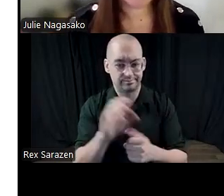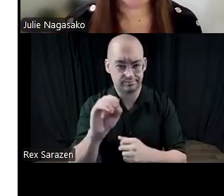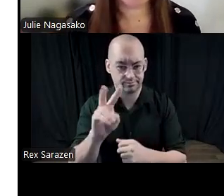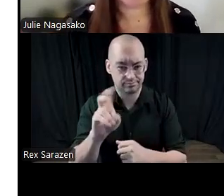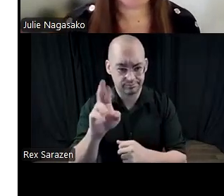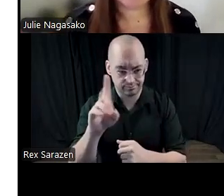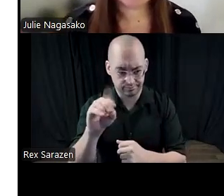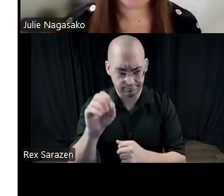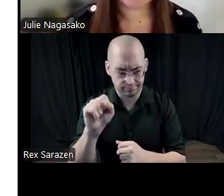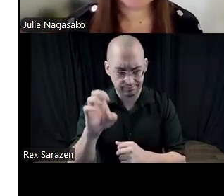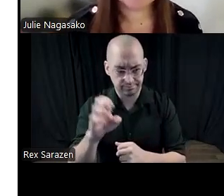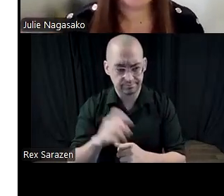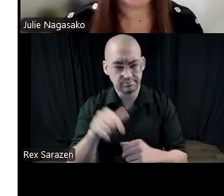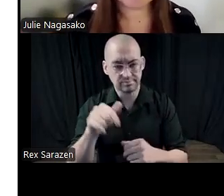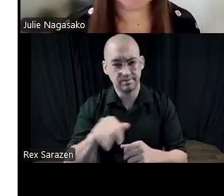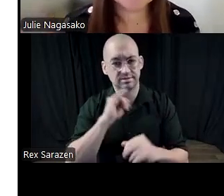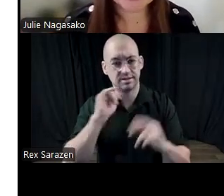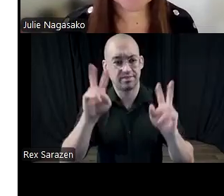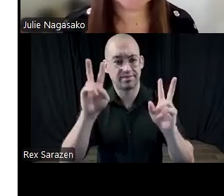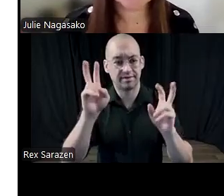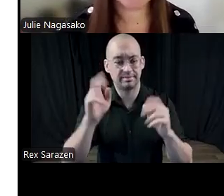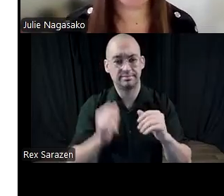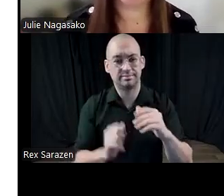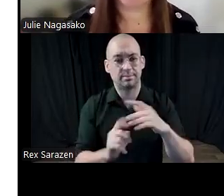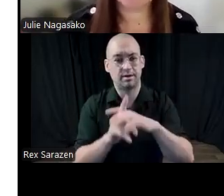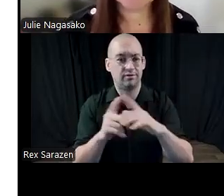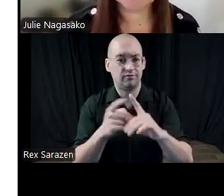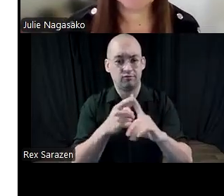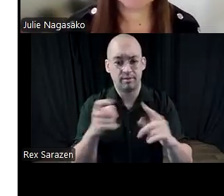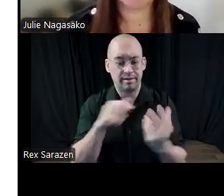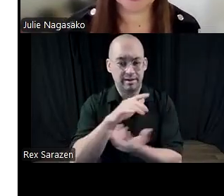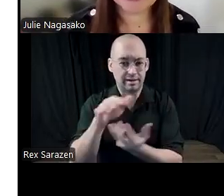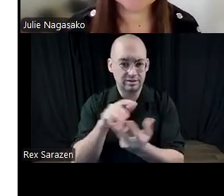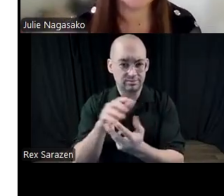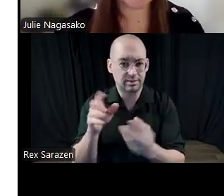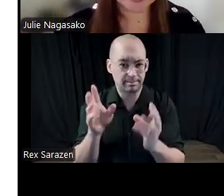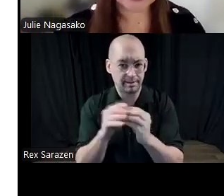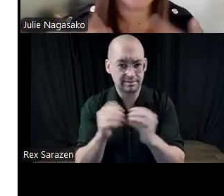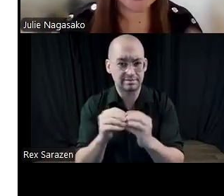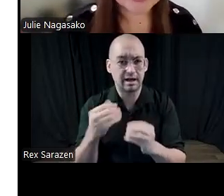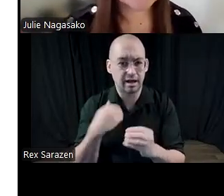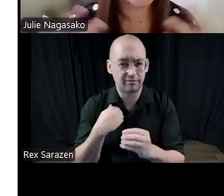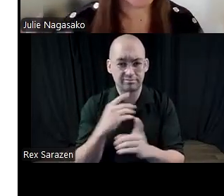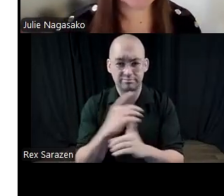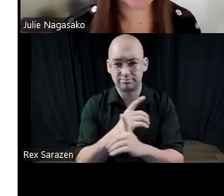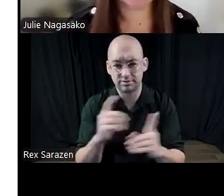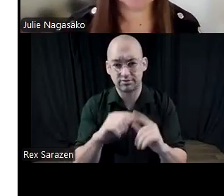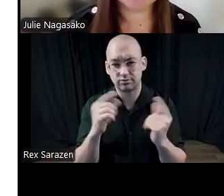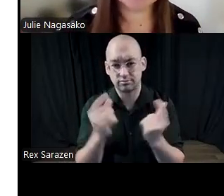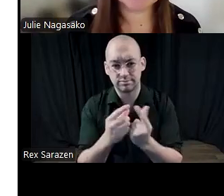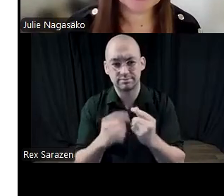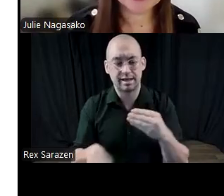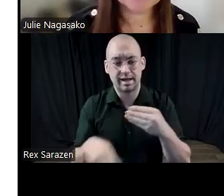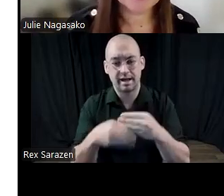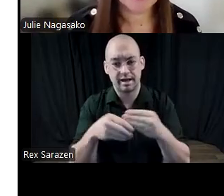These are some of the themes which have come out from the engagement sessions that we've been holding with different audiences, and we add to this with each group